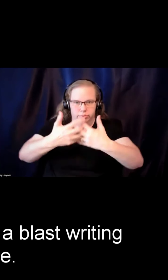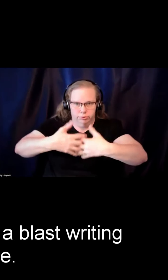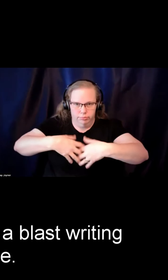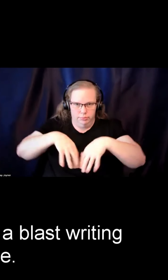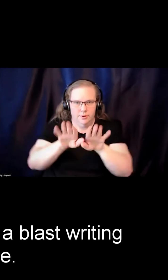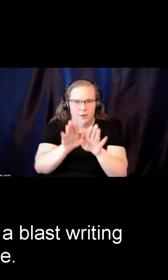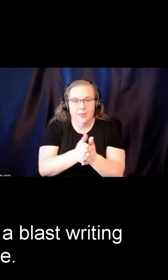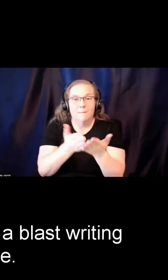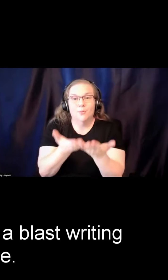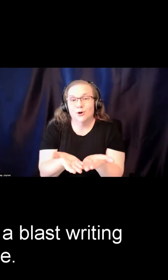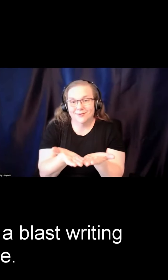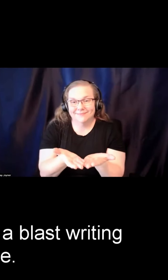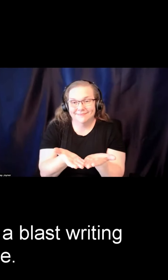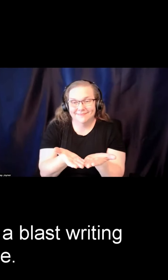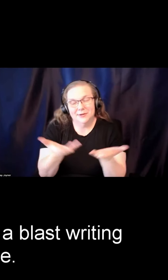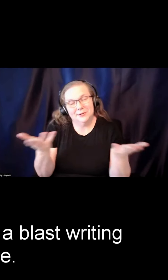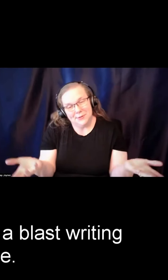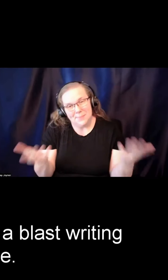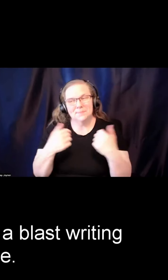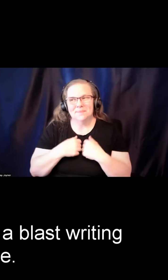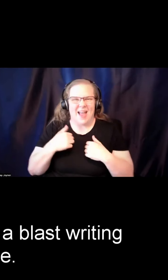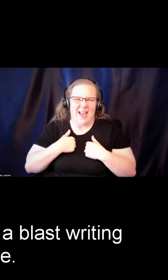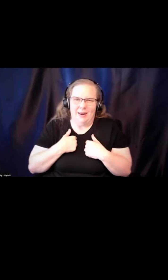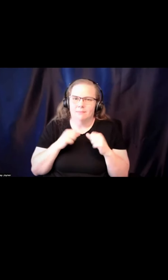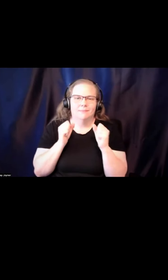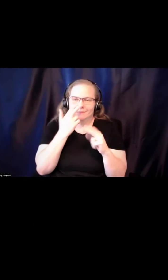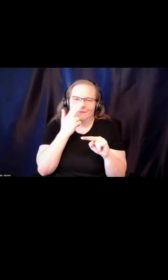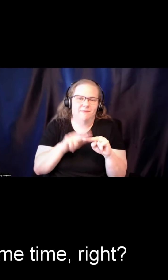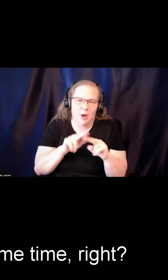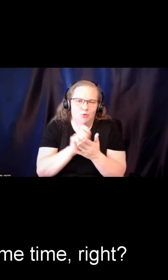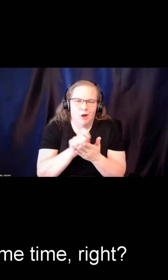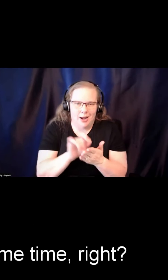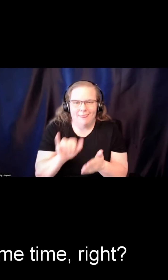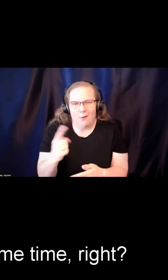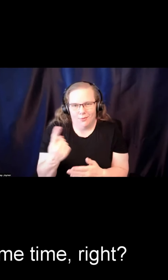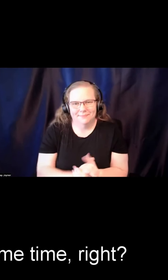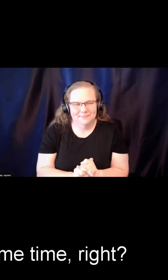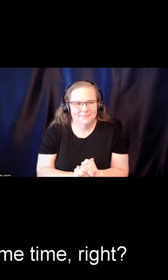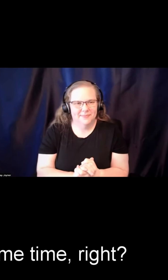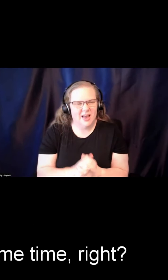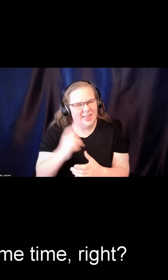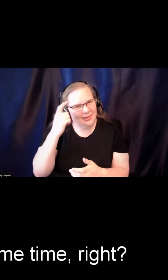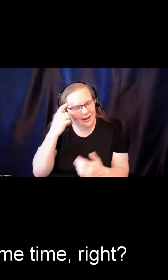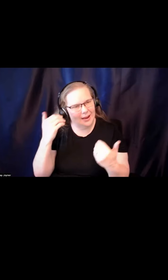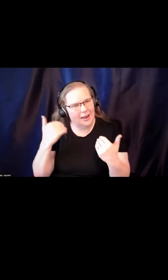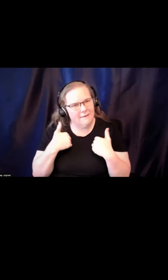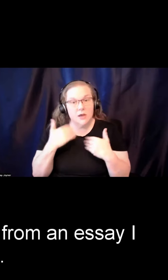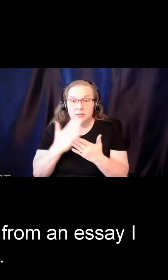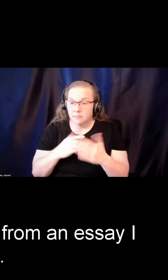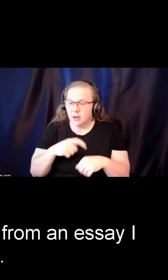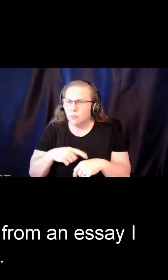so I really had a blast writing that one. So I think I have some time,